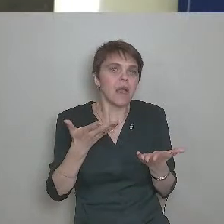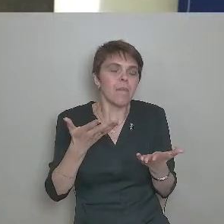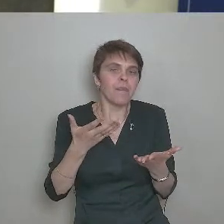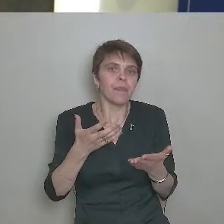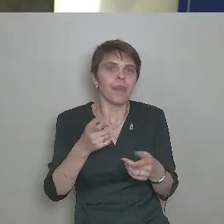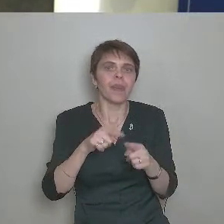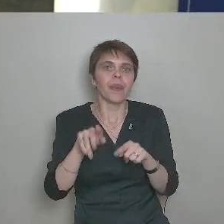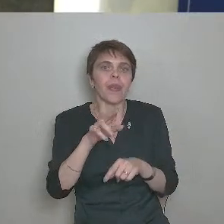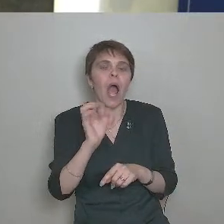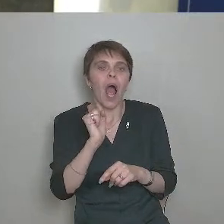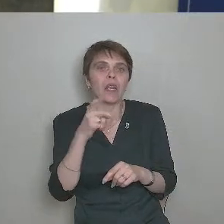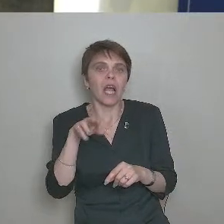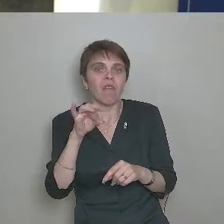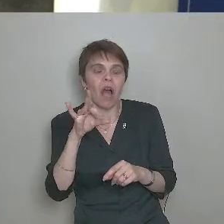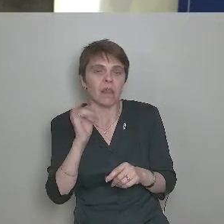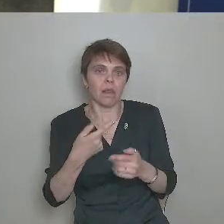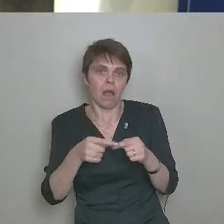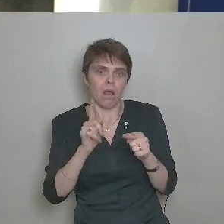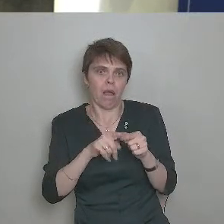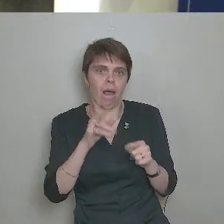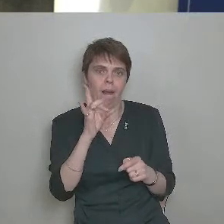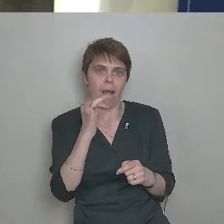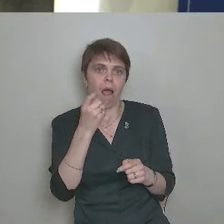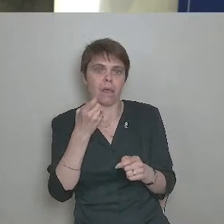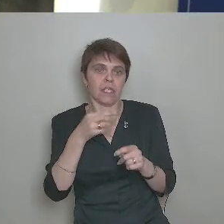Is it a proportionate response?